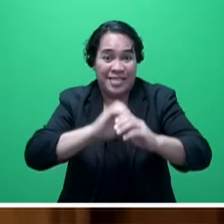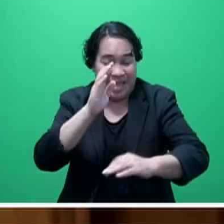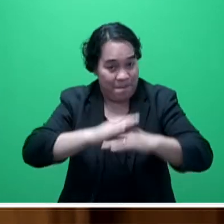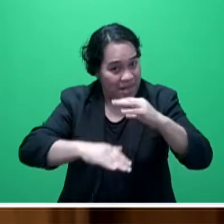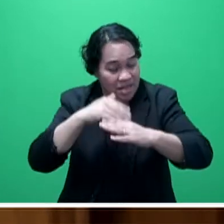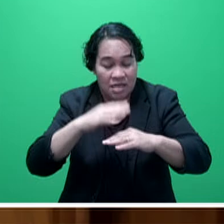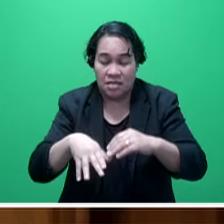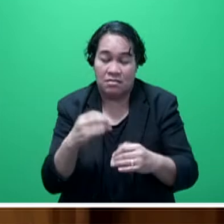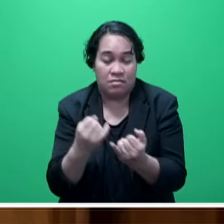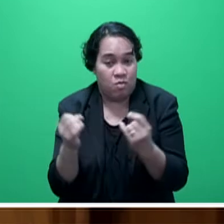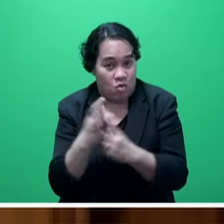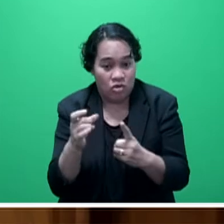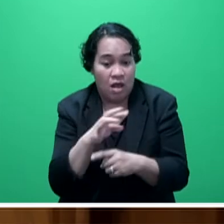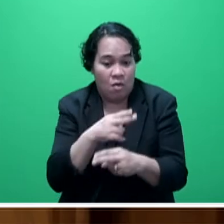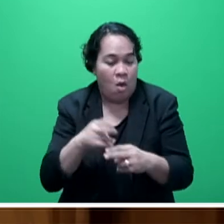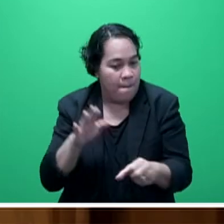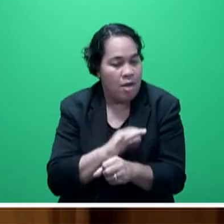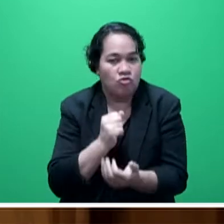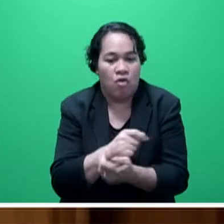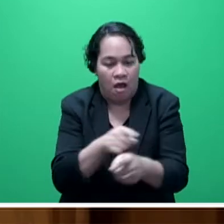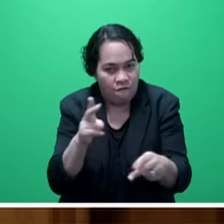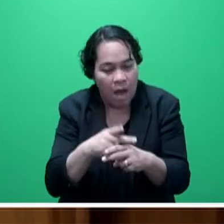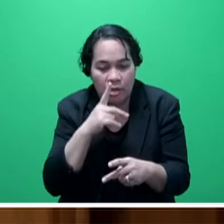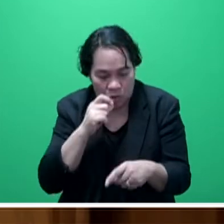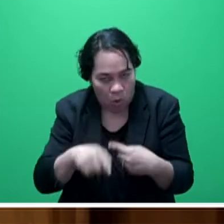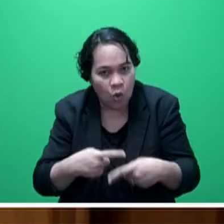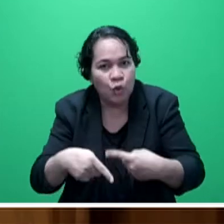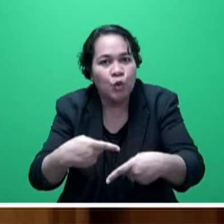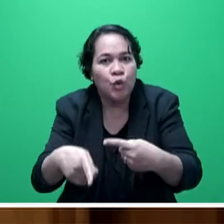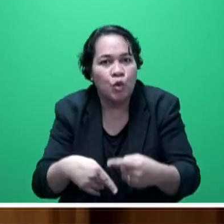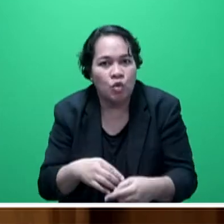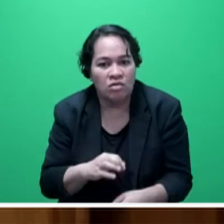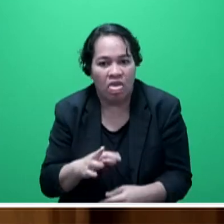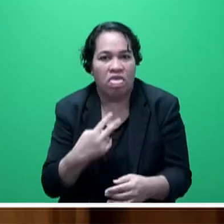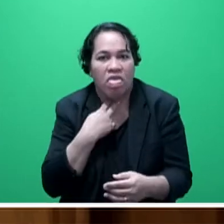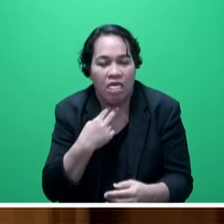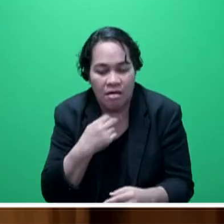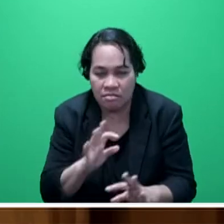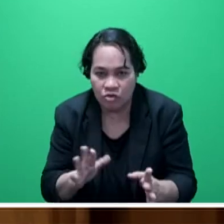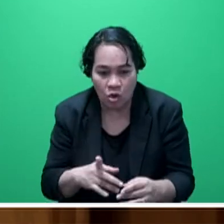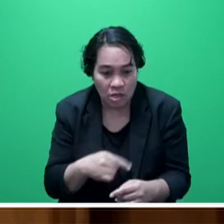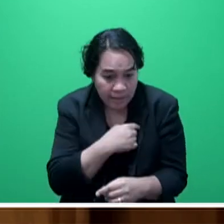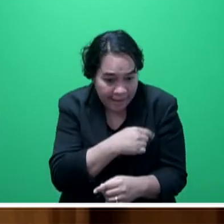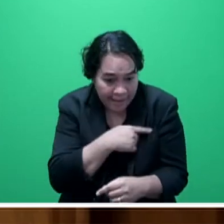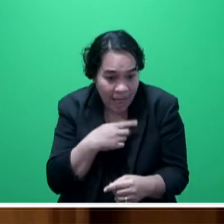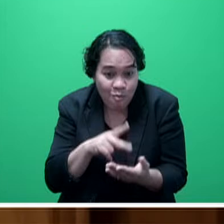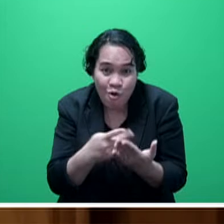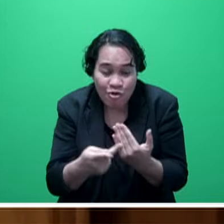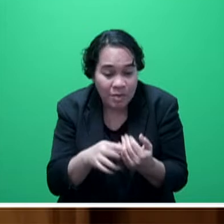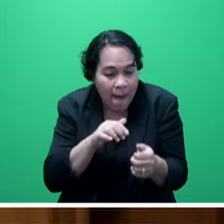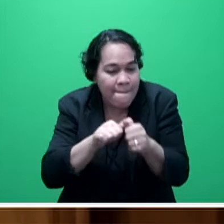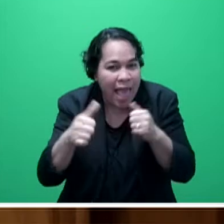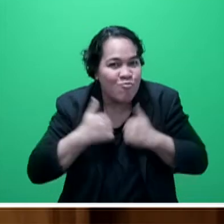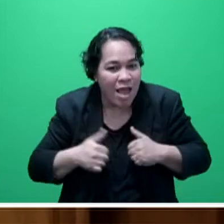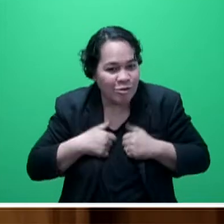to ensure that our farmers are sustainable. Dedicated training programs on best